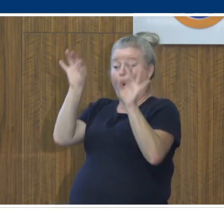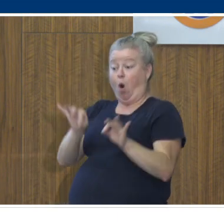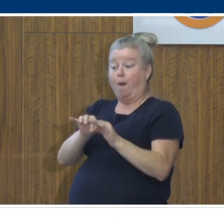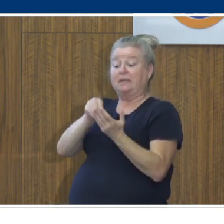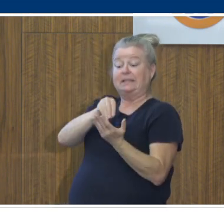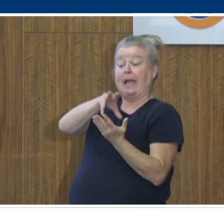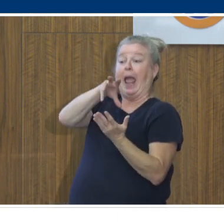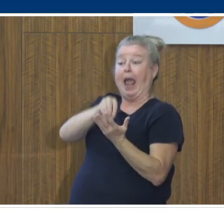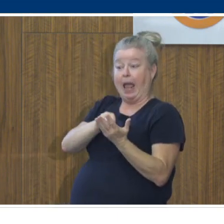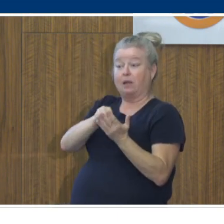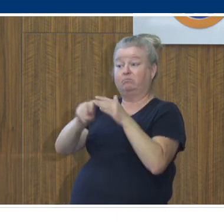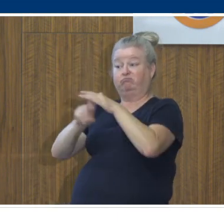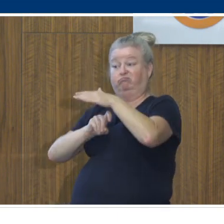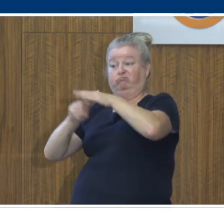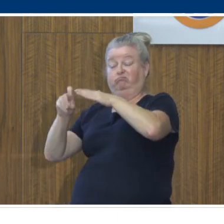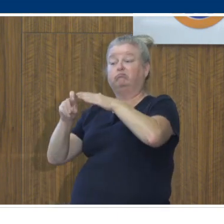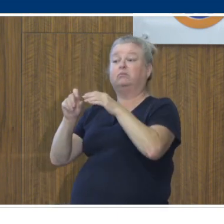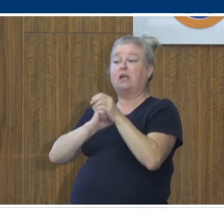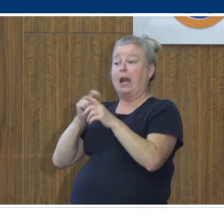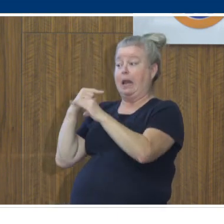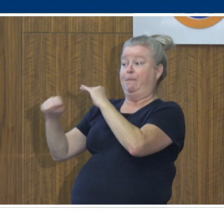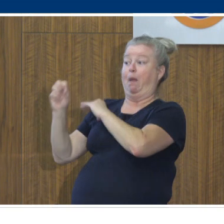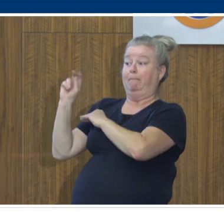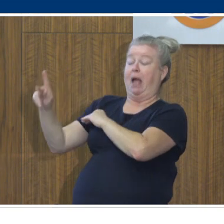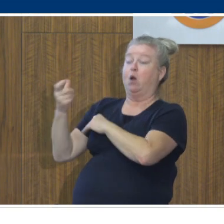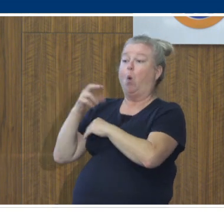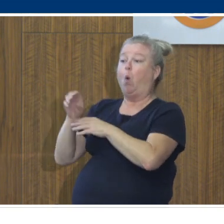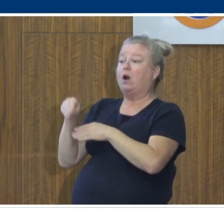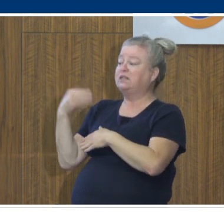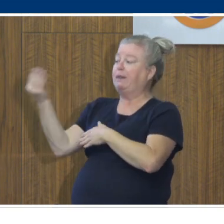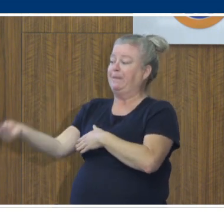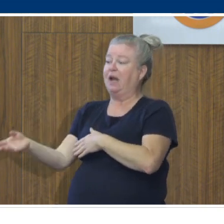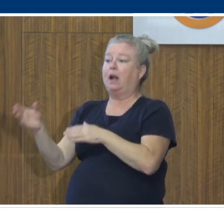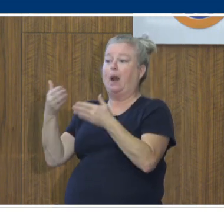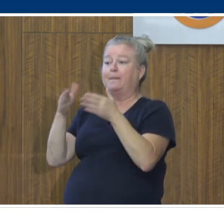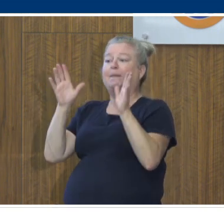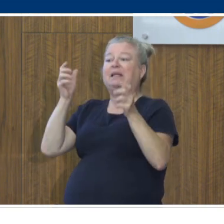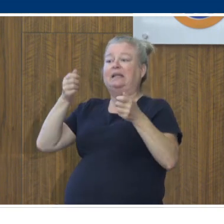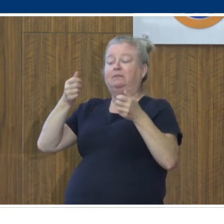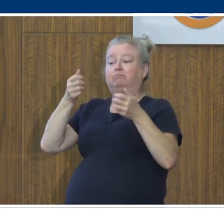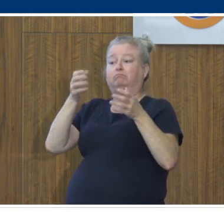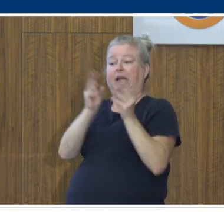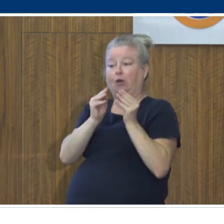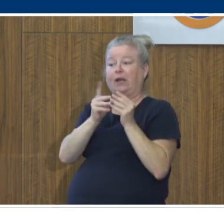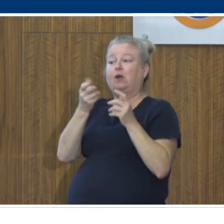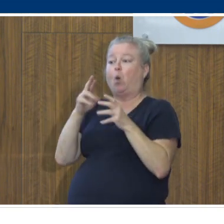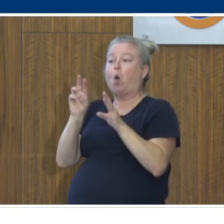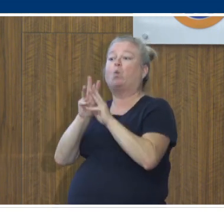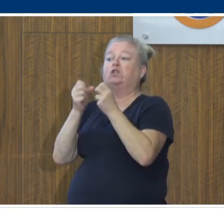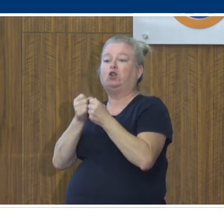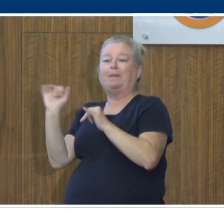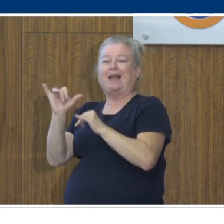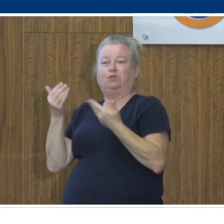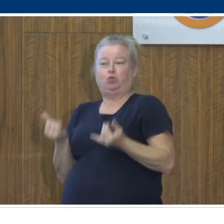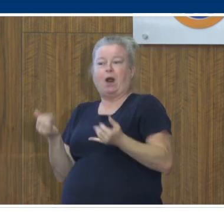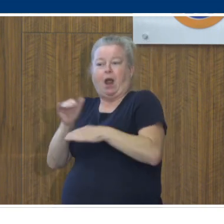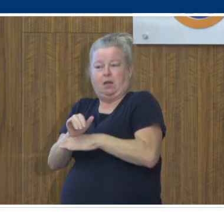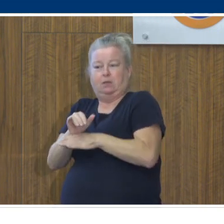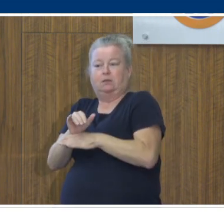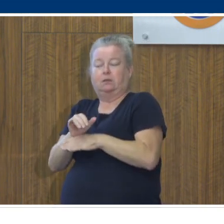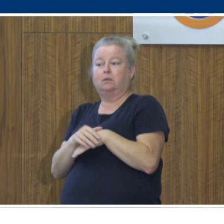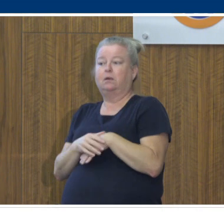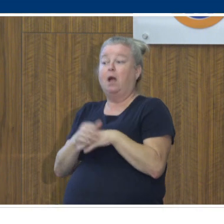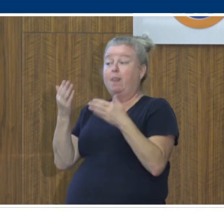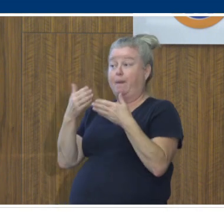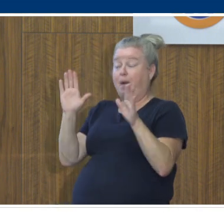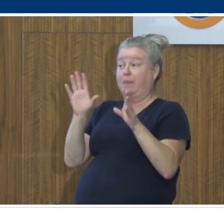it and email it back, or you can submit it at a public hearing or a workshop such as tonight. Of course, at any public meeting, you can